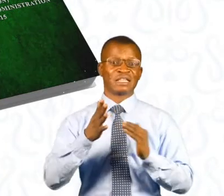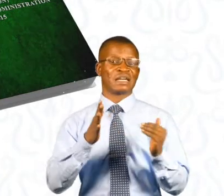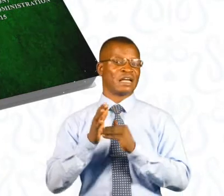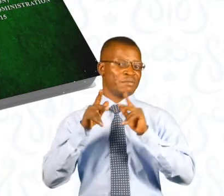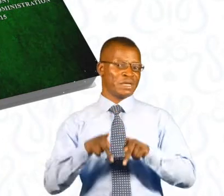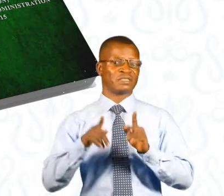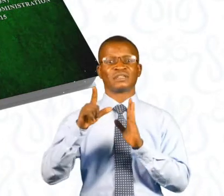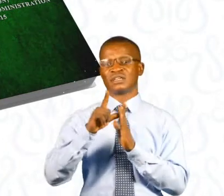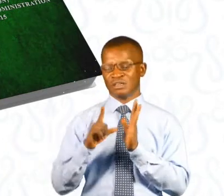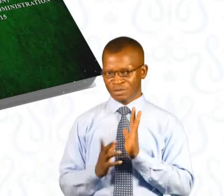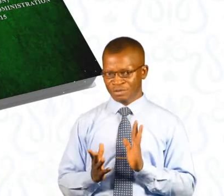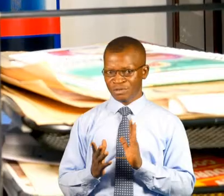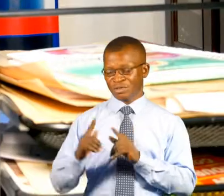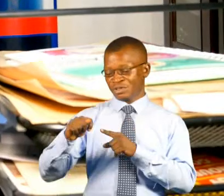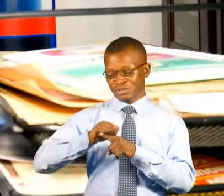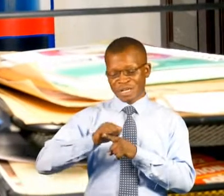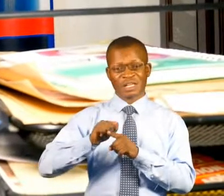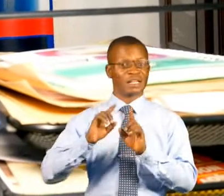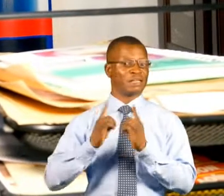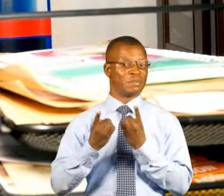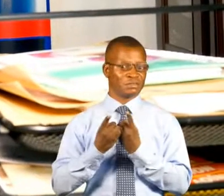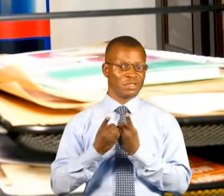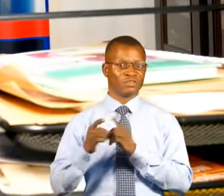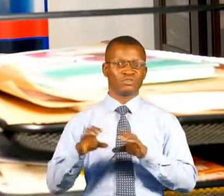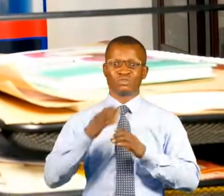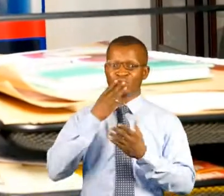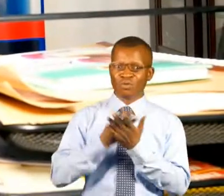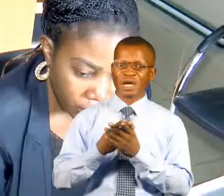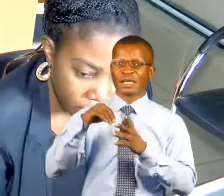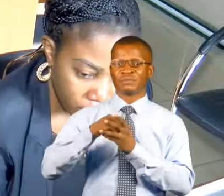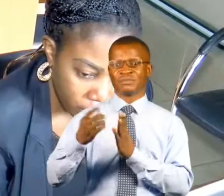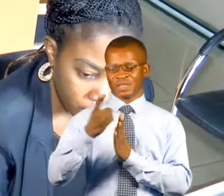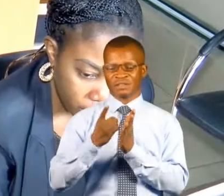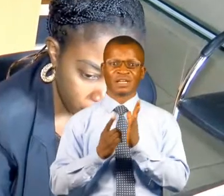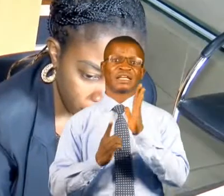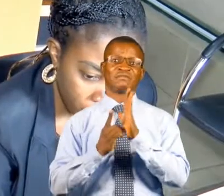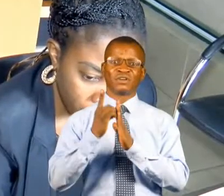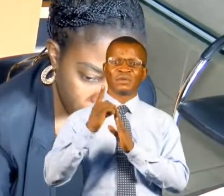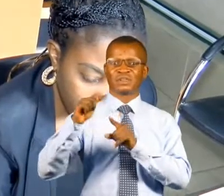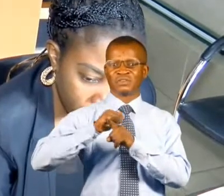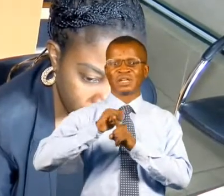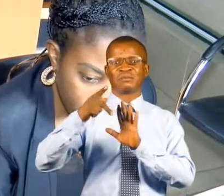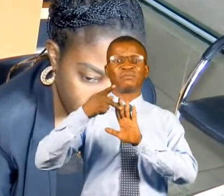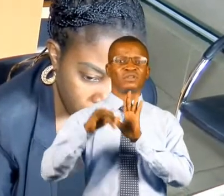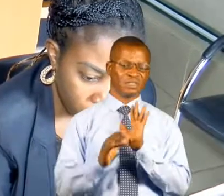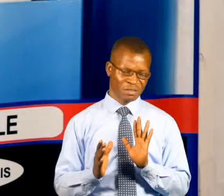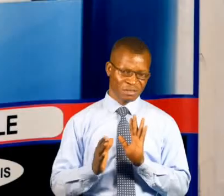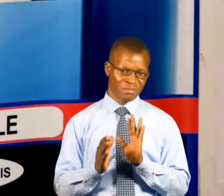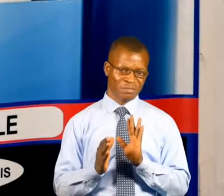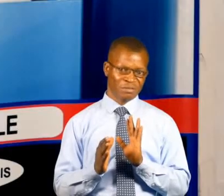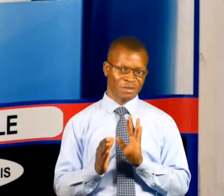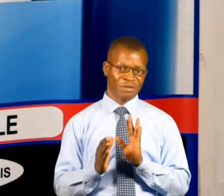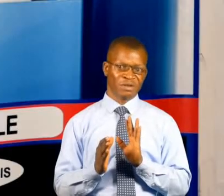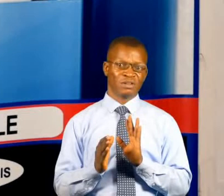and the Violence Against Persons Act. So training department does well in designing, developing a training policy.